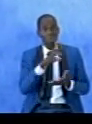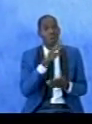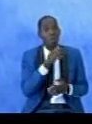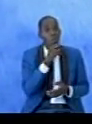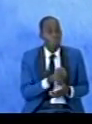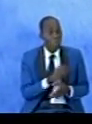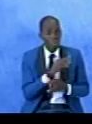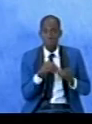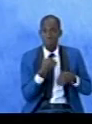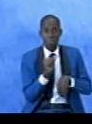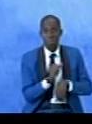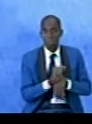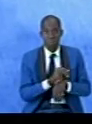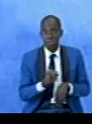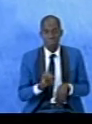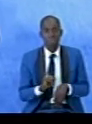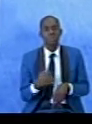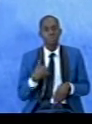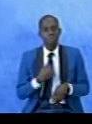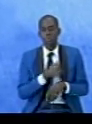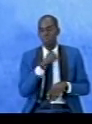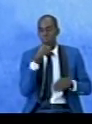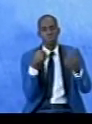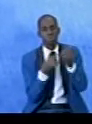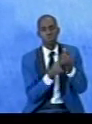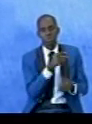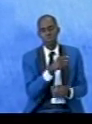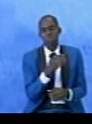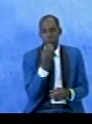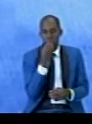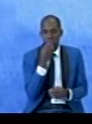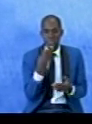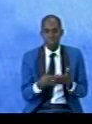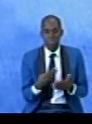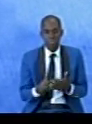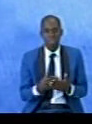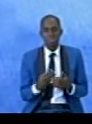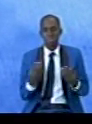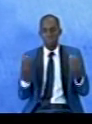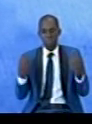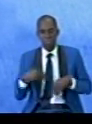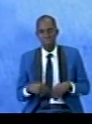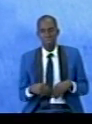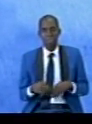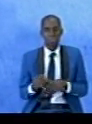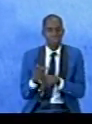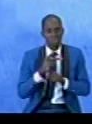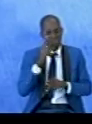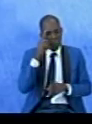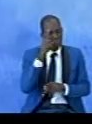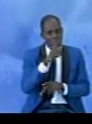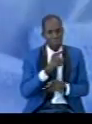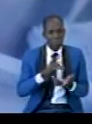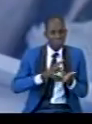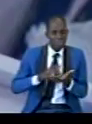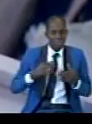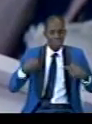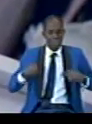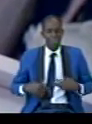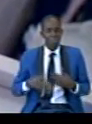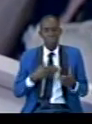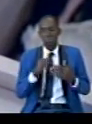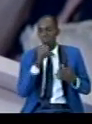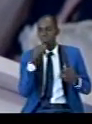visit, and he'll not call. You'll not say, okay, I'm going to reconsider. My children are more important than